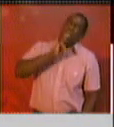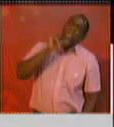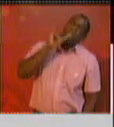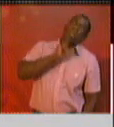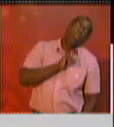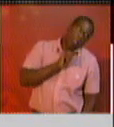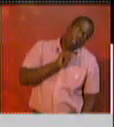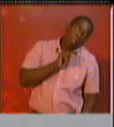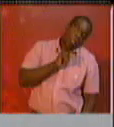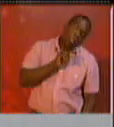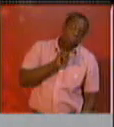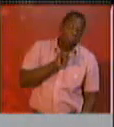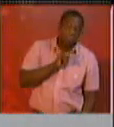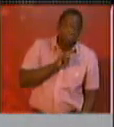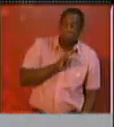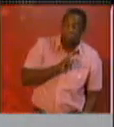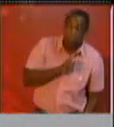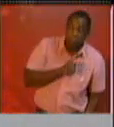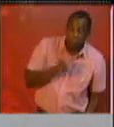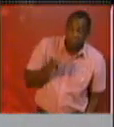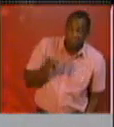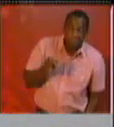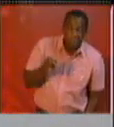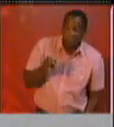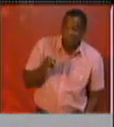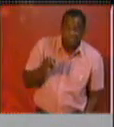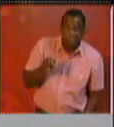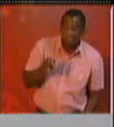877-WELL, that is